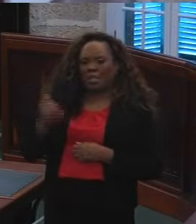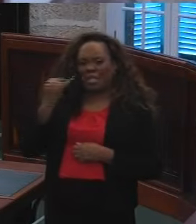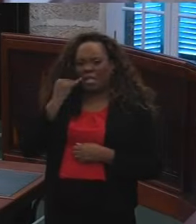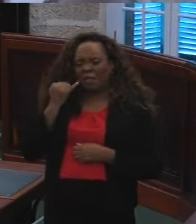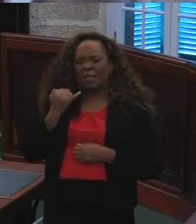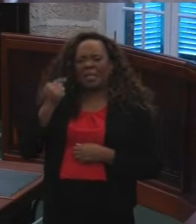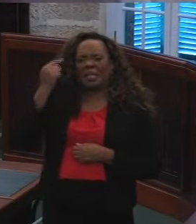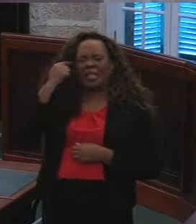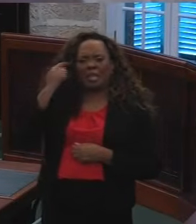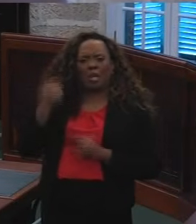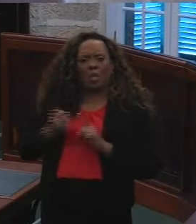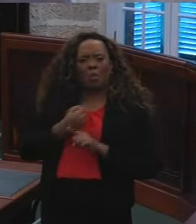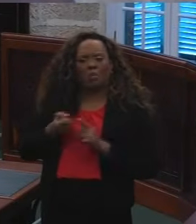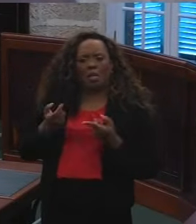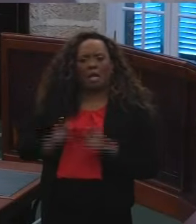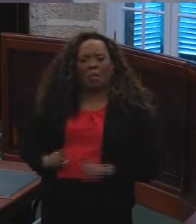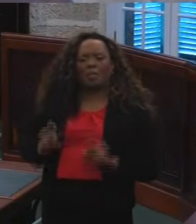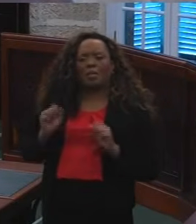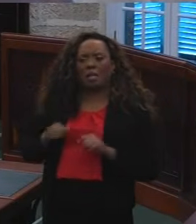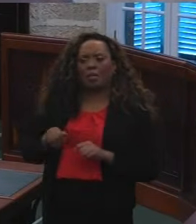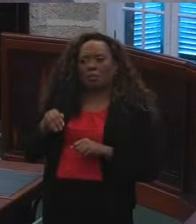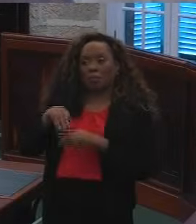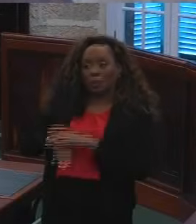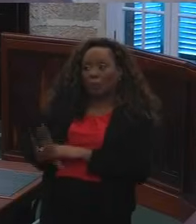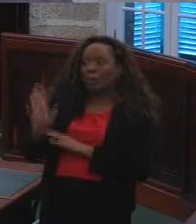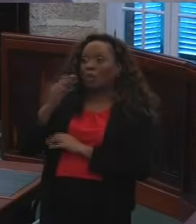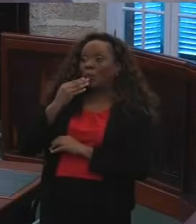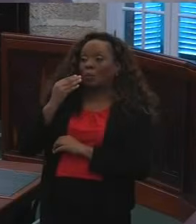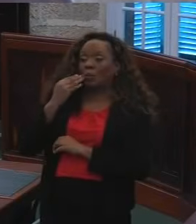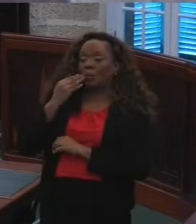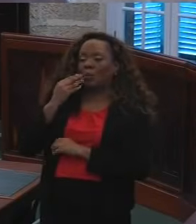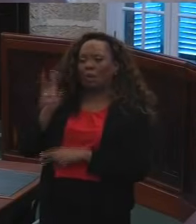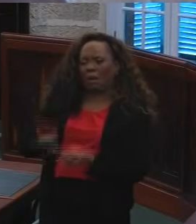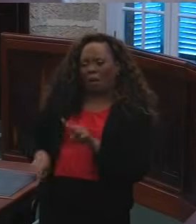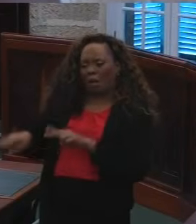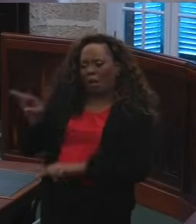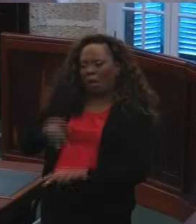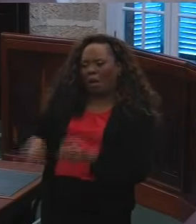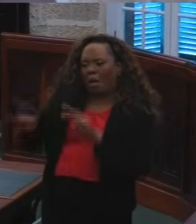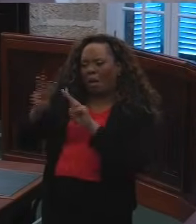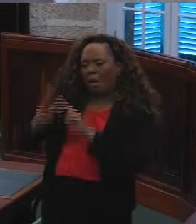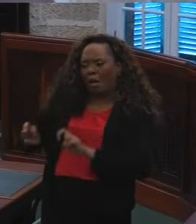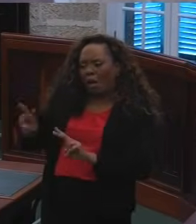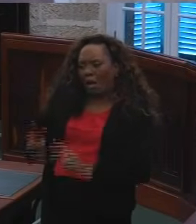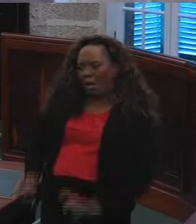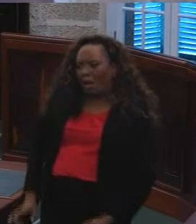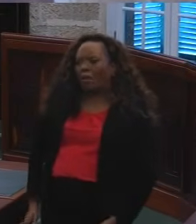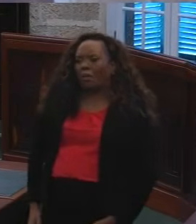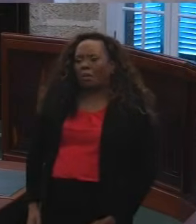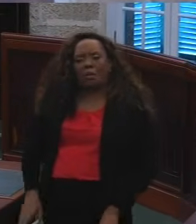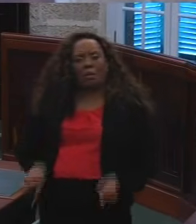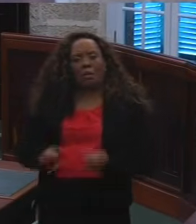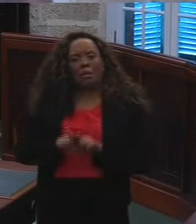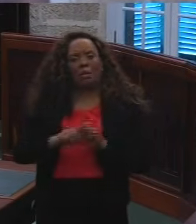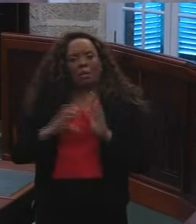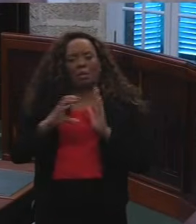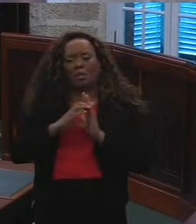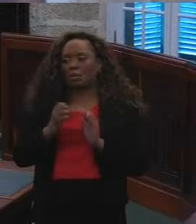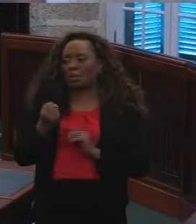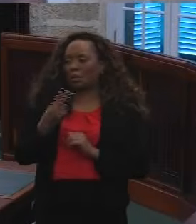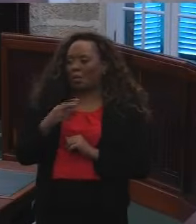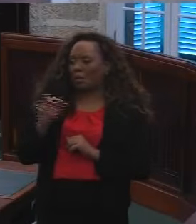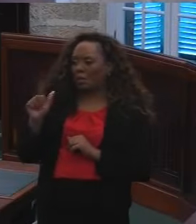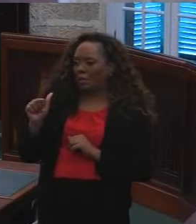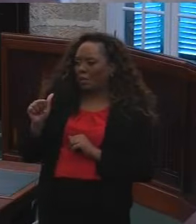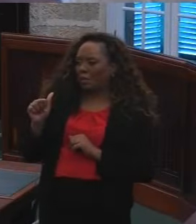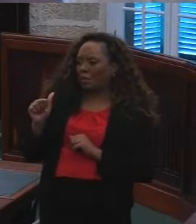persons, and assess care and living conditions. And at section 12(8), there's protection from